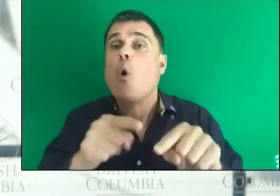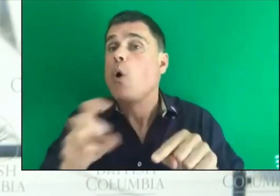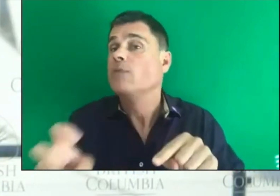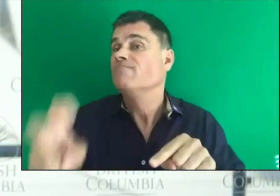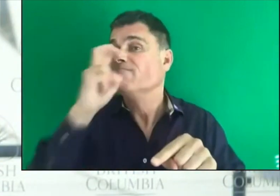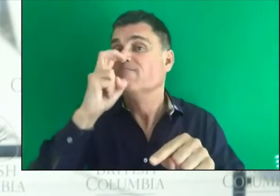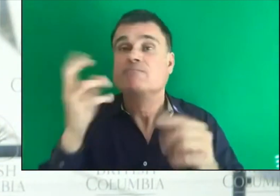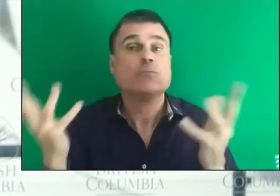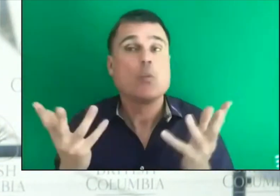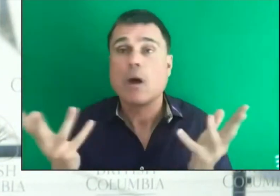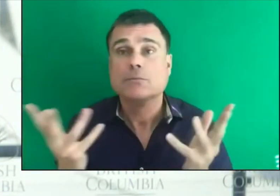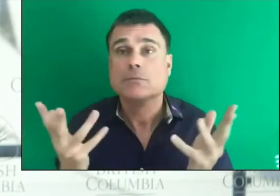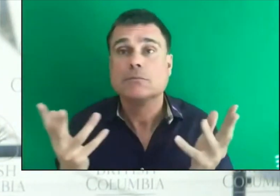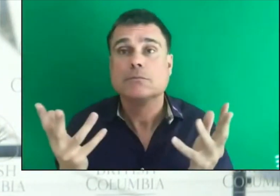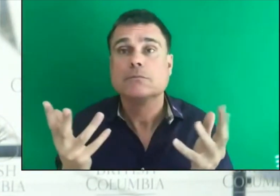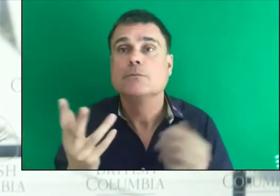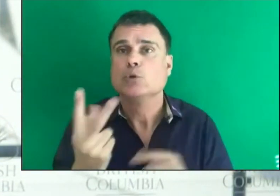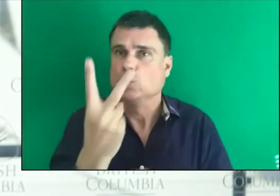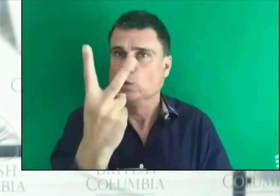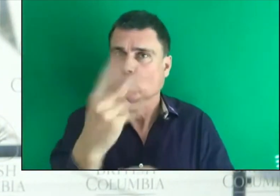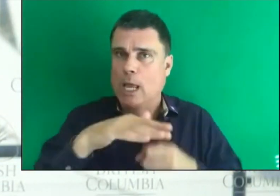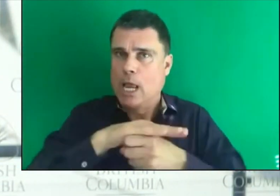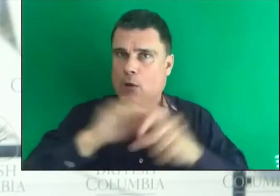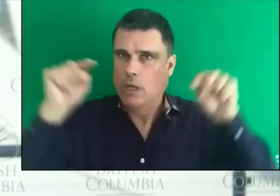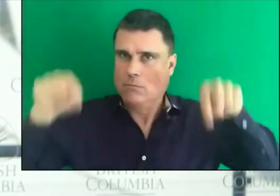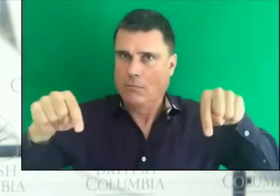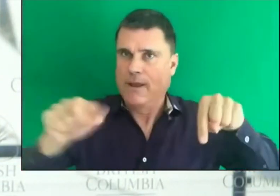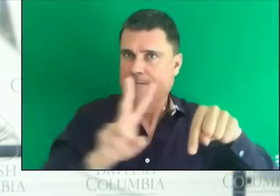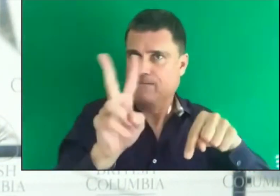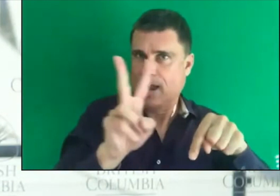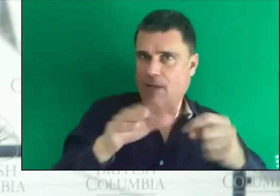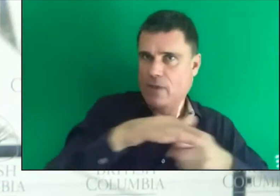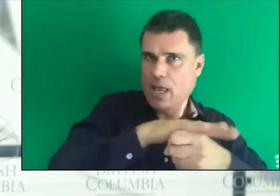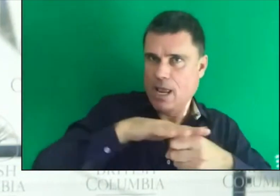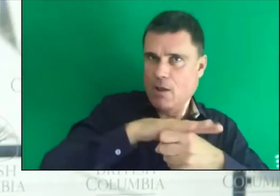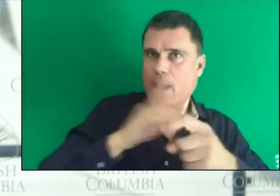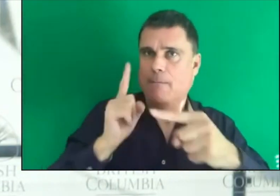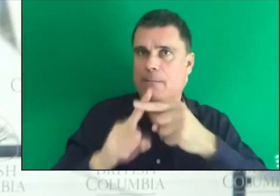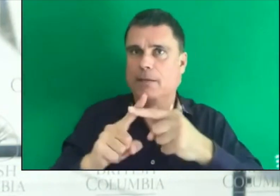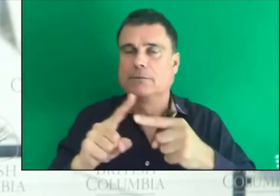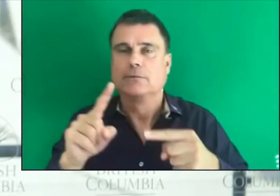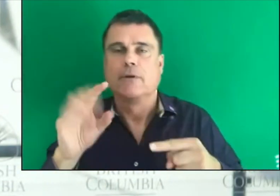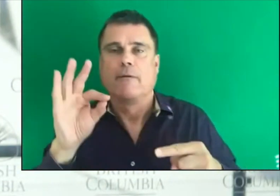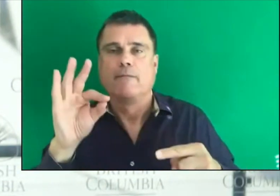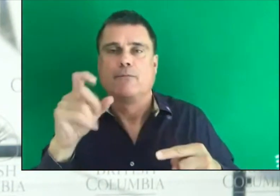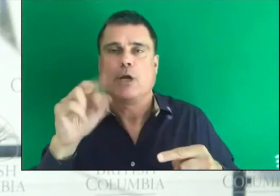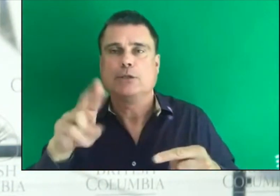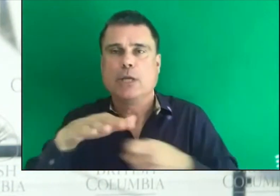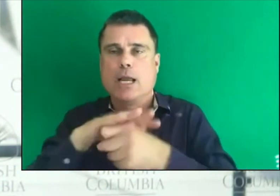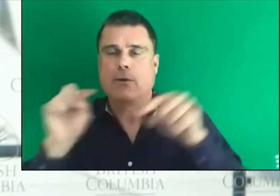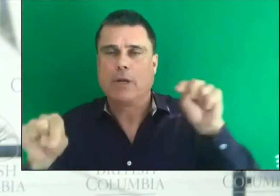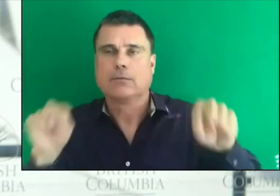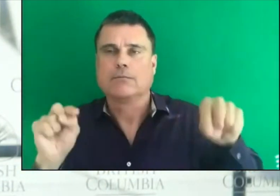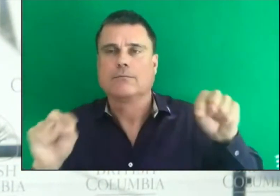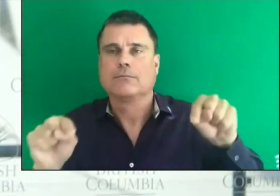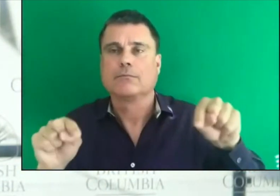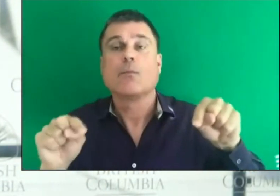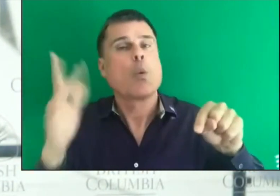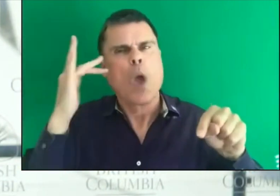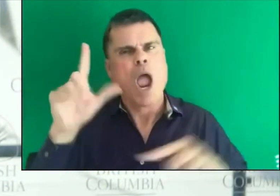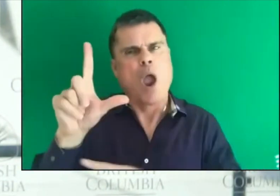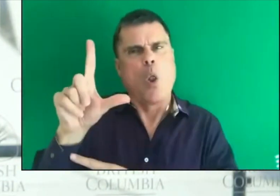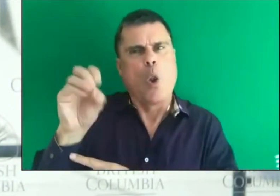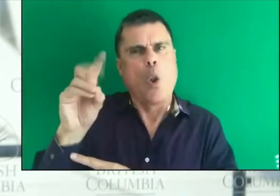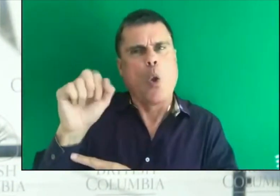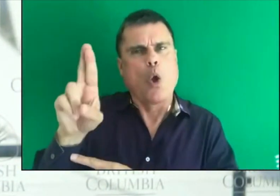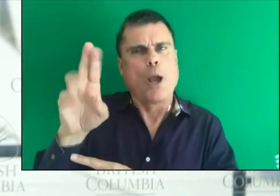to apply. And, in discussions with my public health colleagues in other parts of other regions, we feel that we